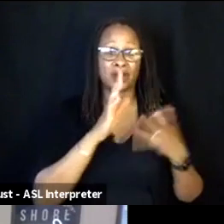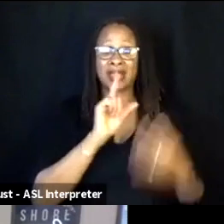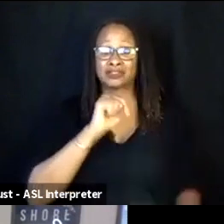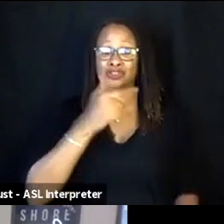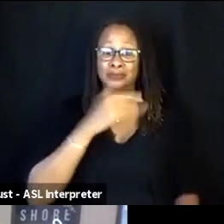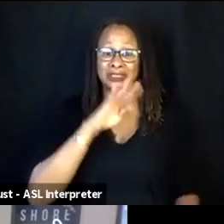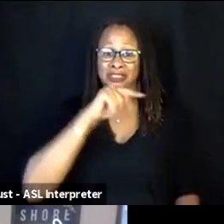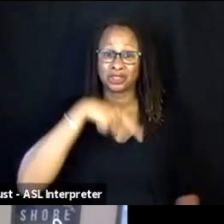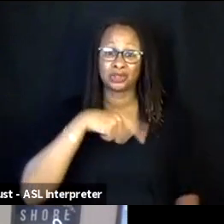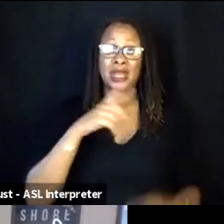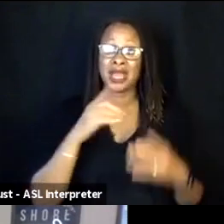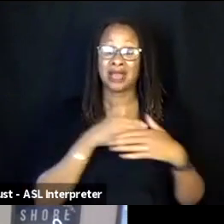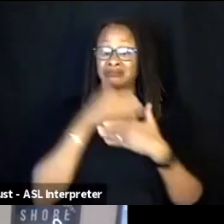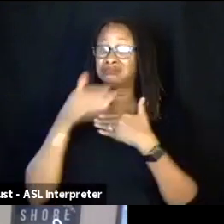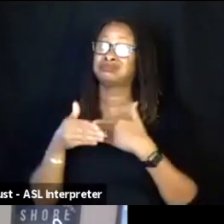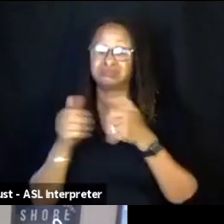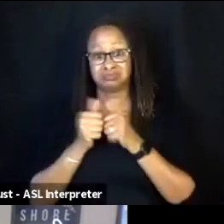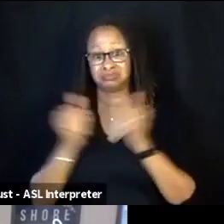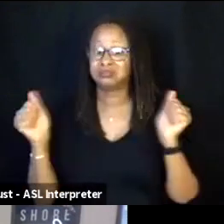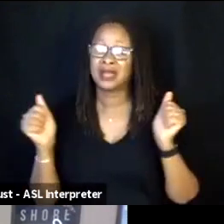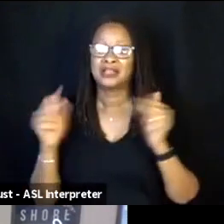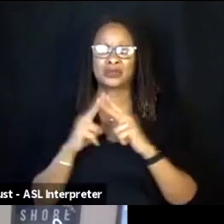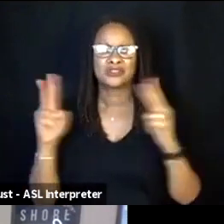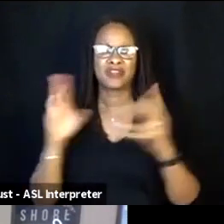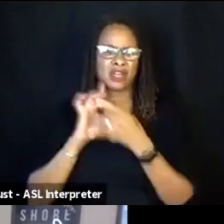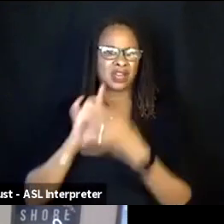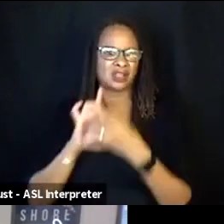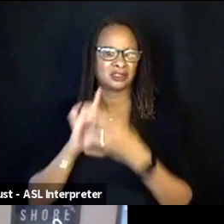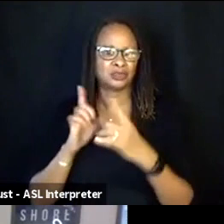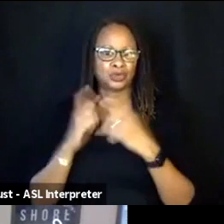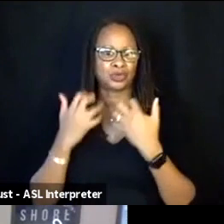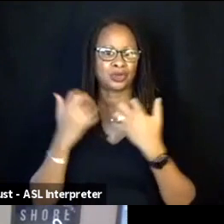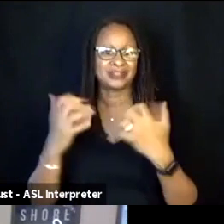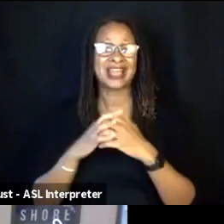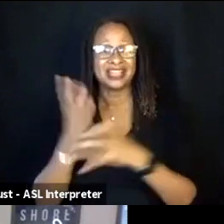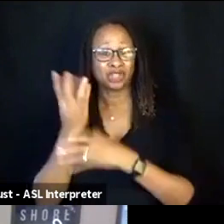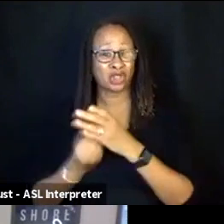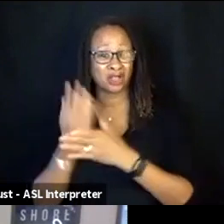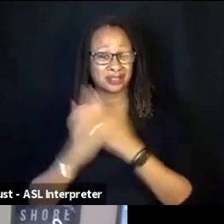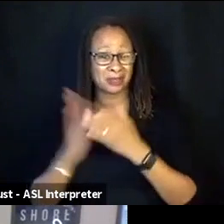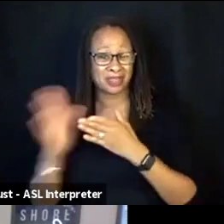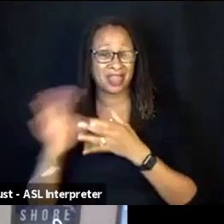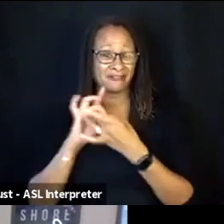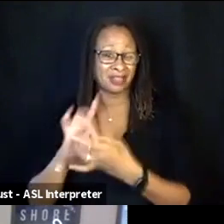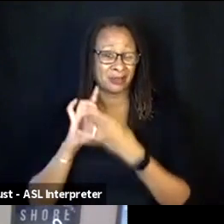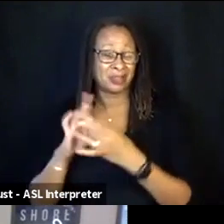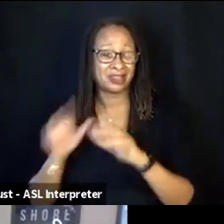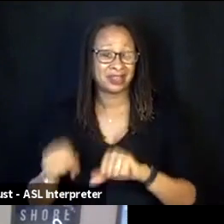side, she was extremely relatable. And she's lost some of that relatability because